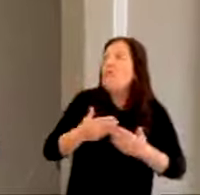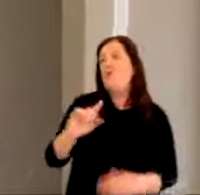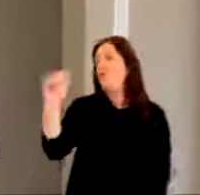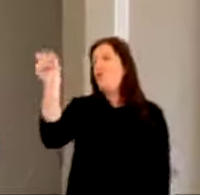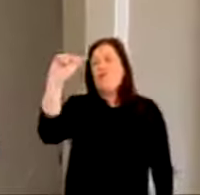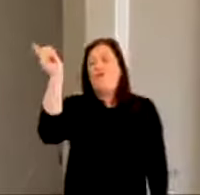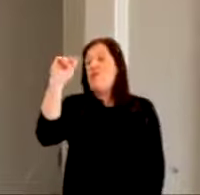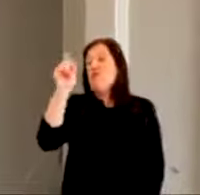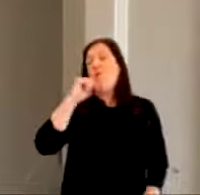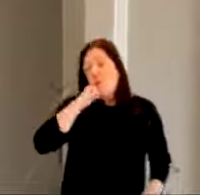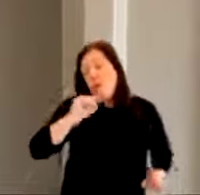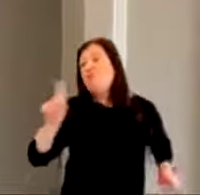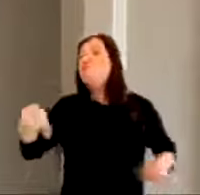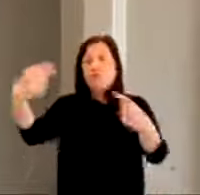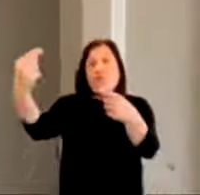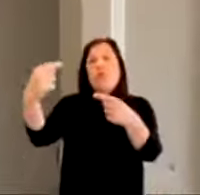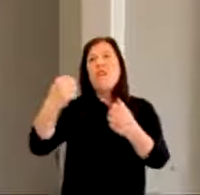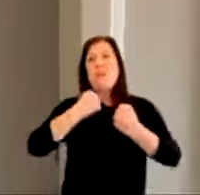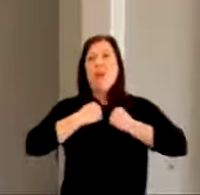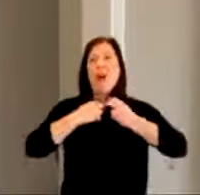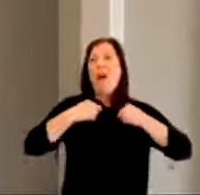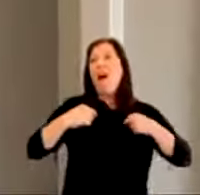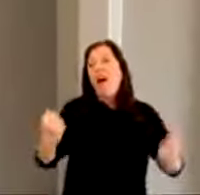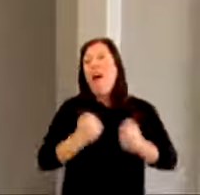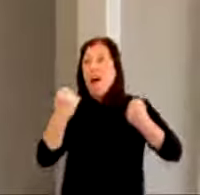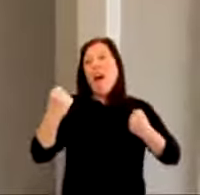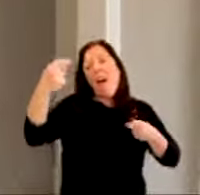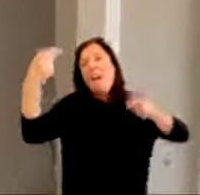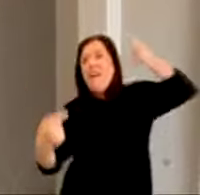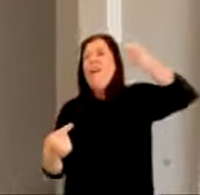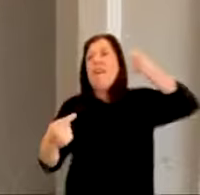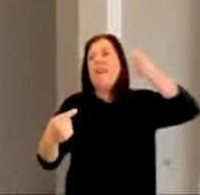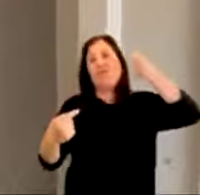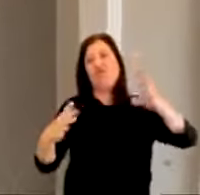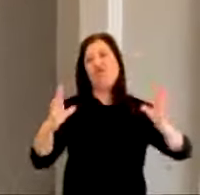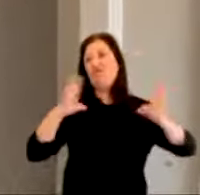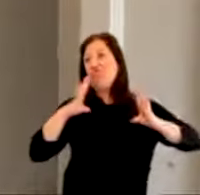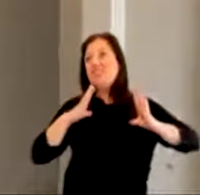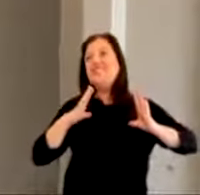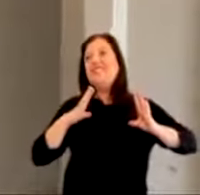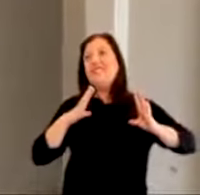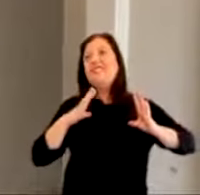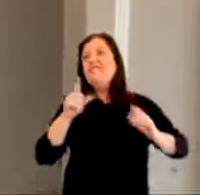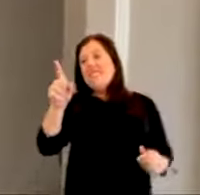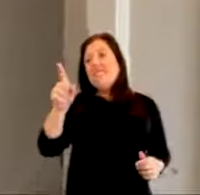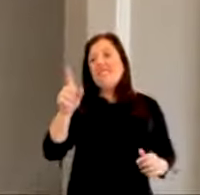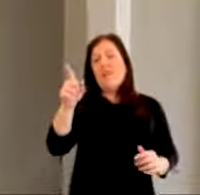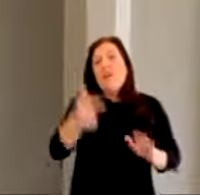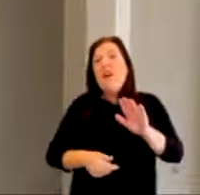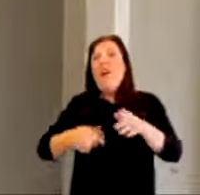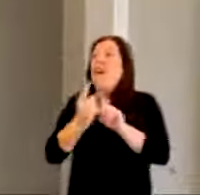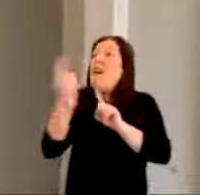thing coming. My fish are bigger than yours and plenty ready for frying. So good riddance, I